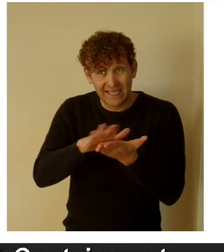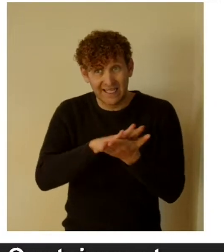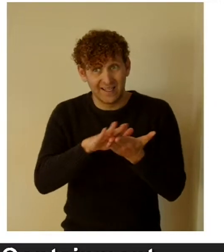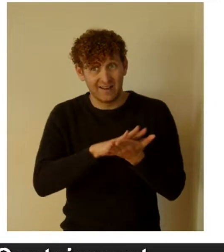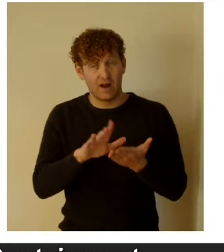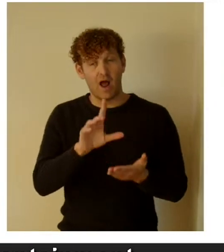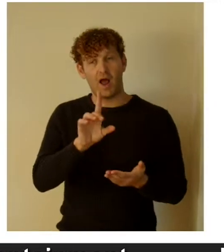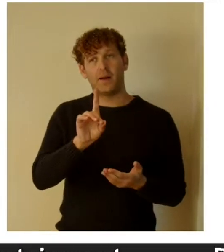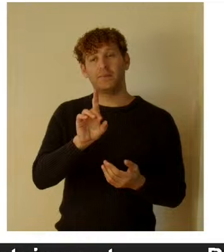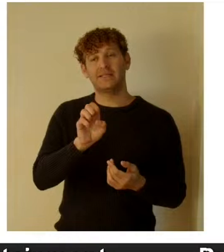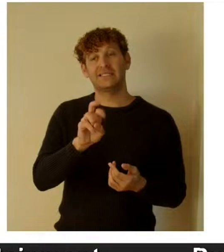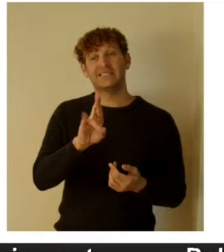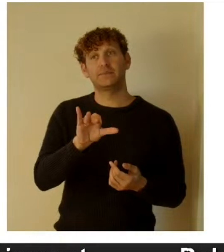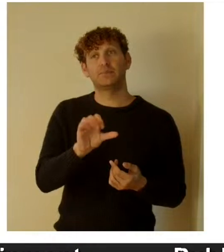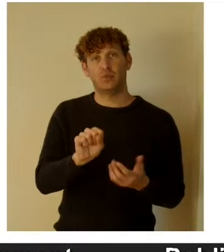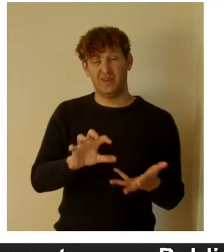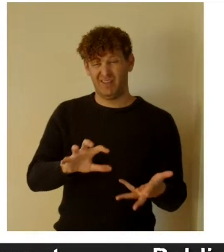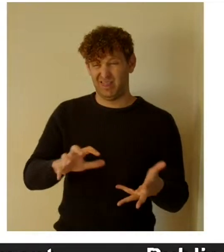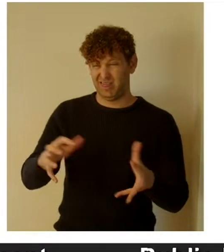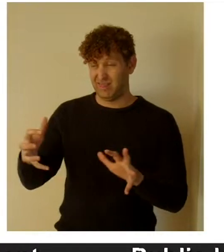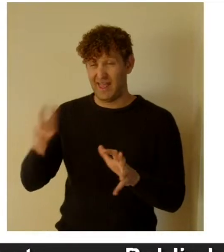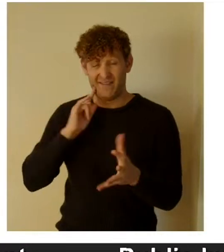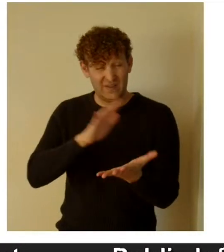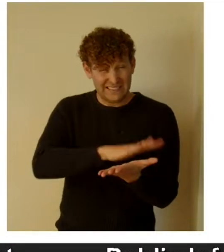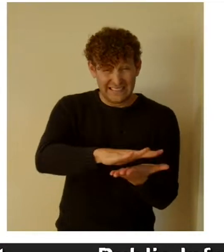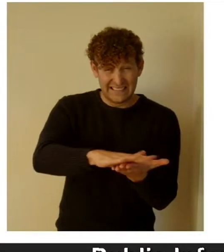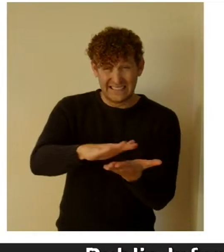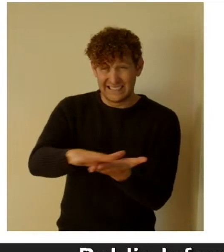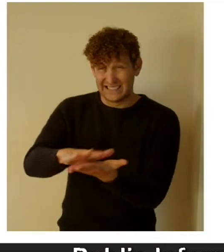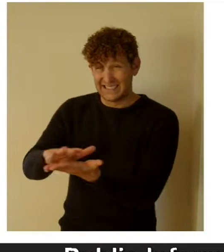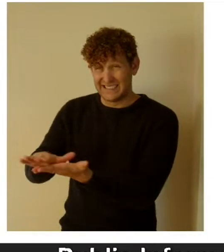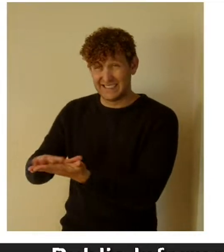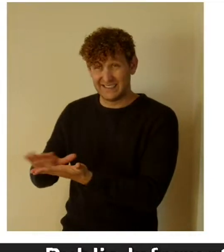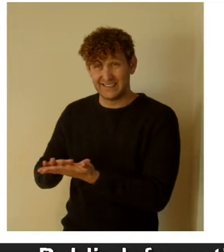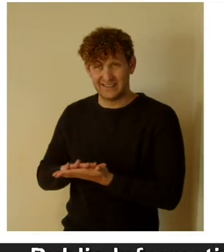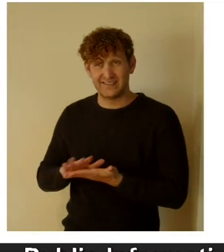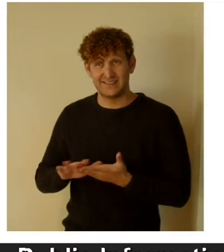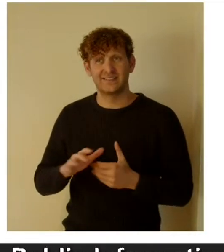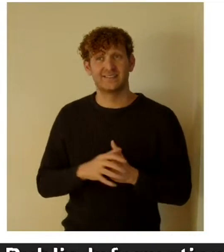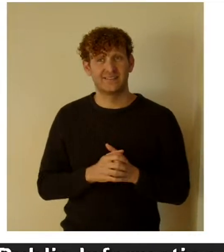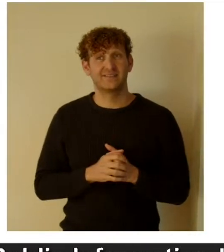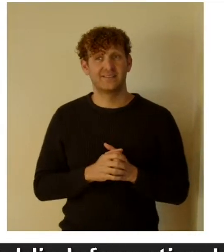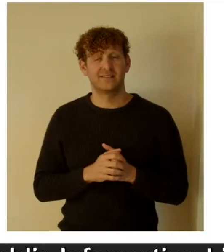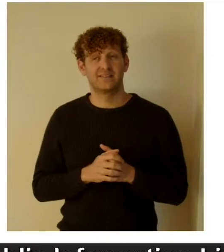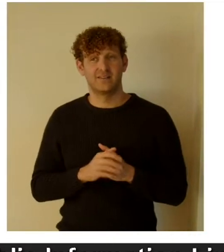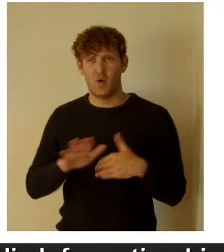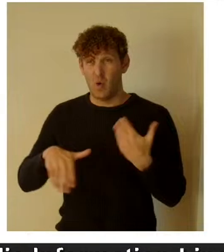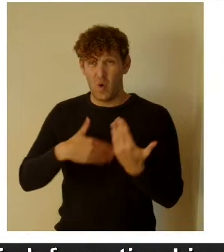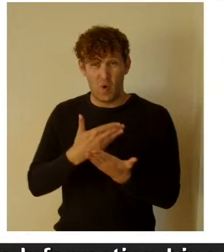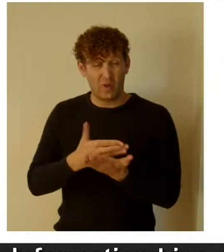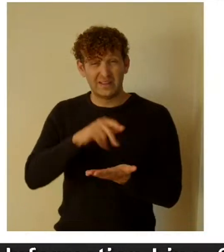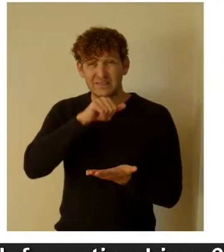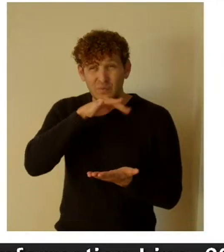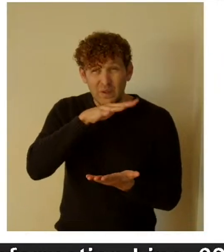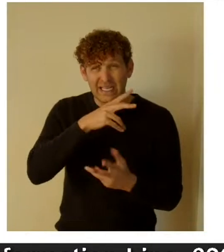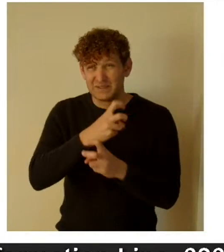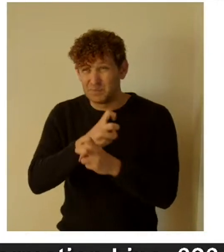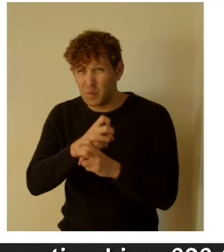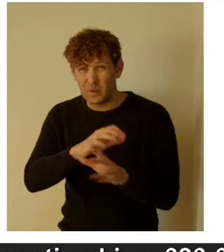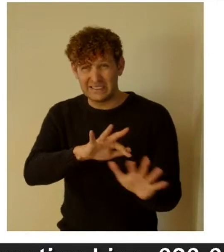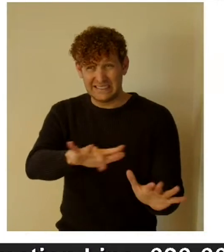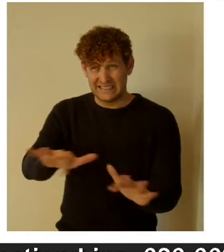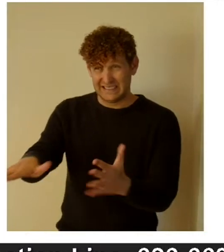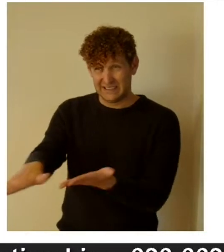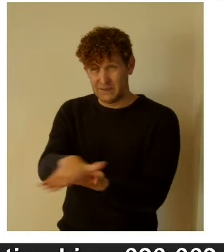remove hazardous waste, and I want to talk to you about that as the last item tonight. This will be a two-phase process in coordination with the state